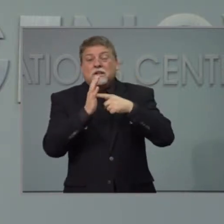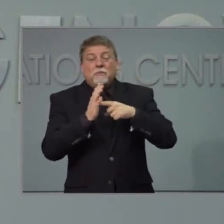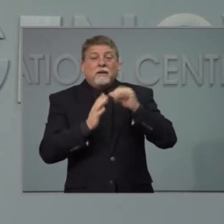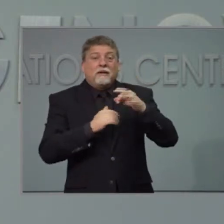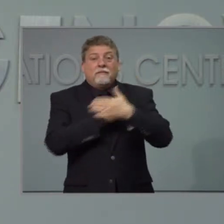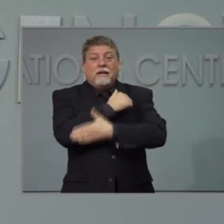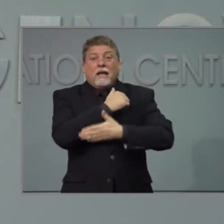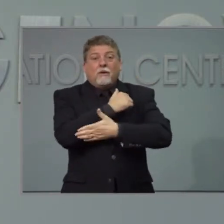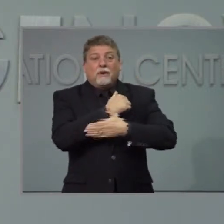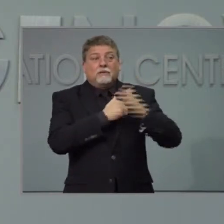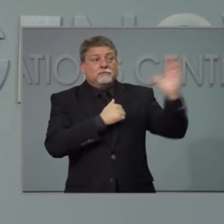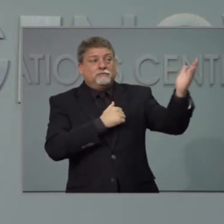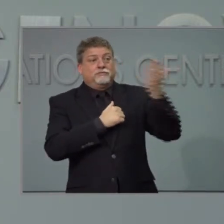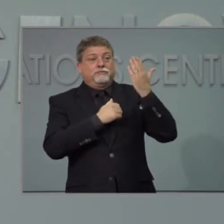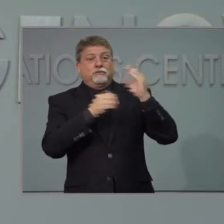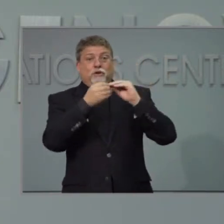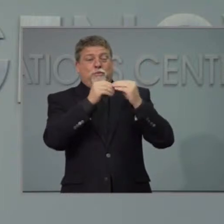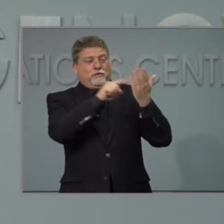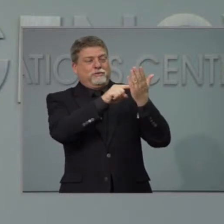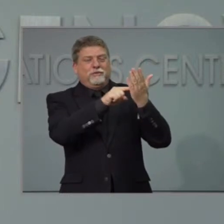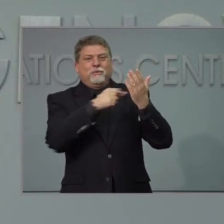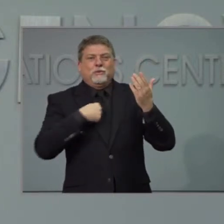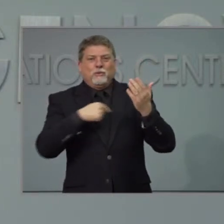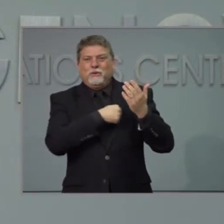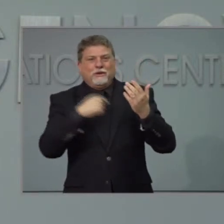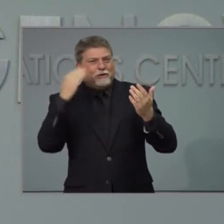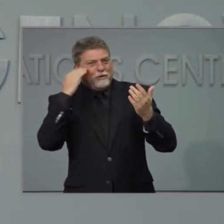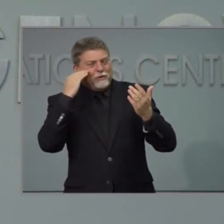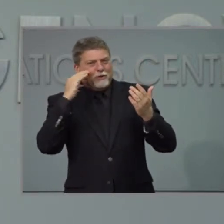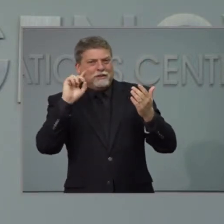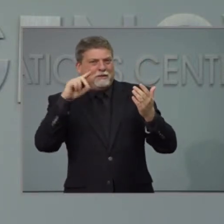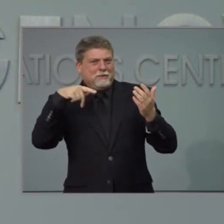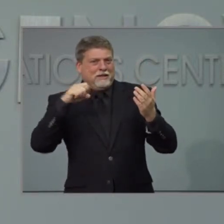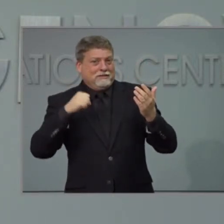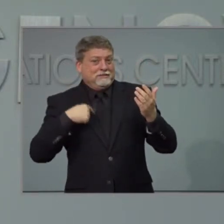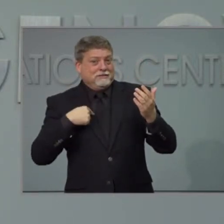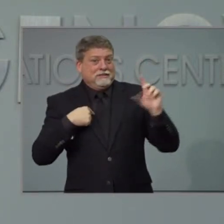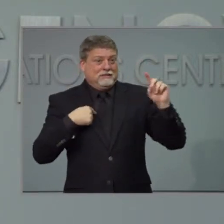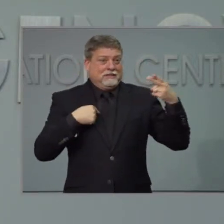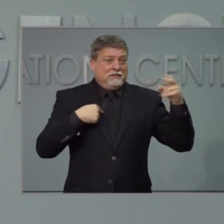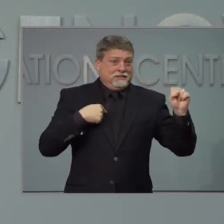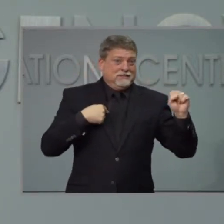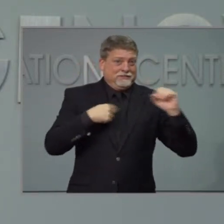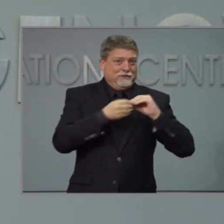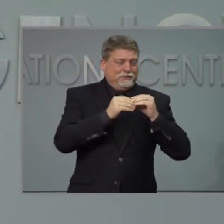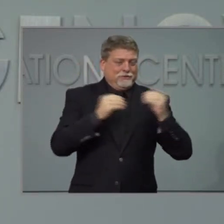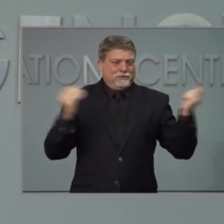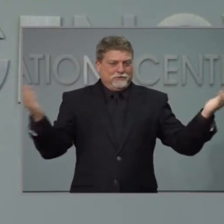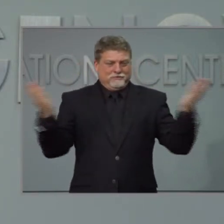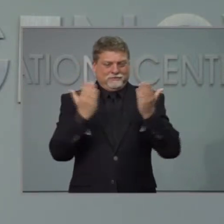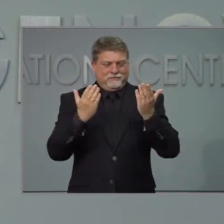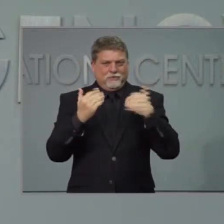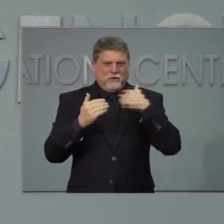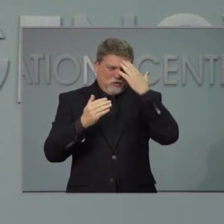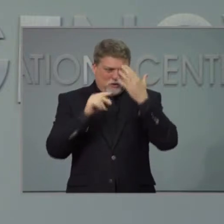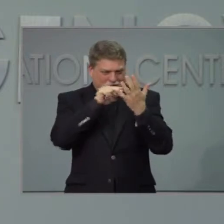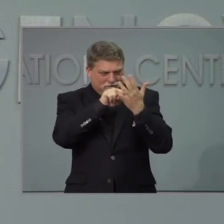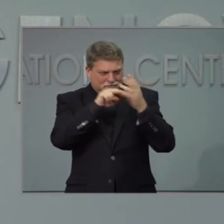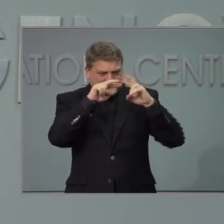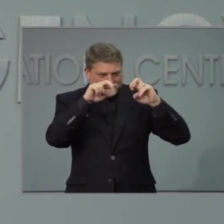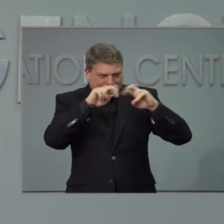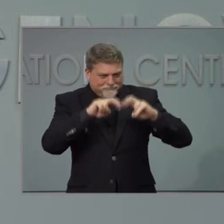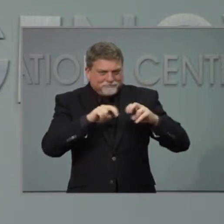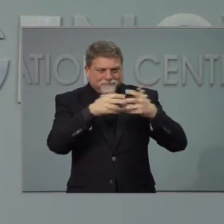from DHHS. We are well partnered with them to abate COVID-19 in all of